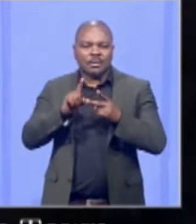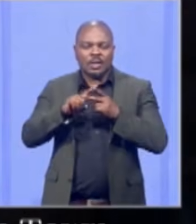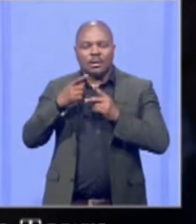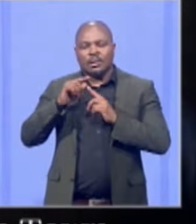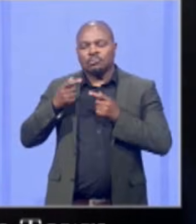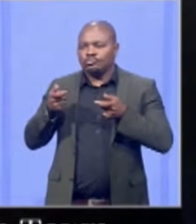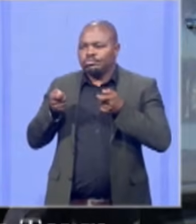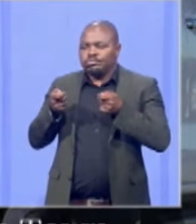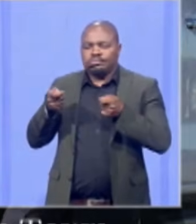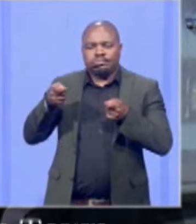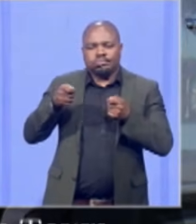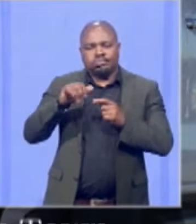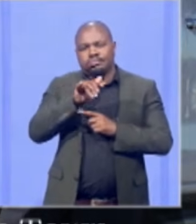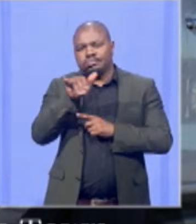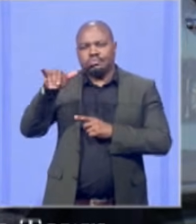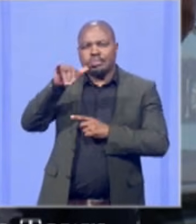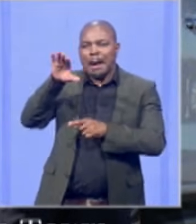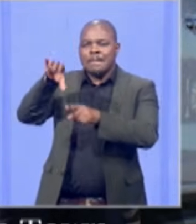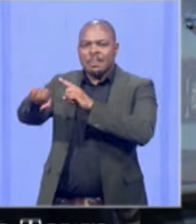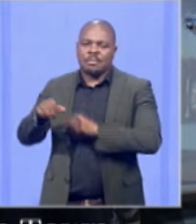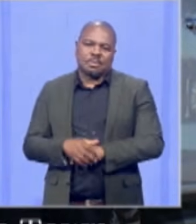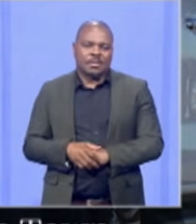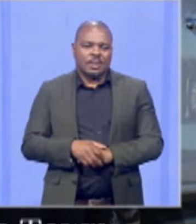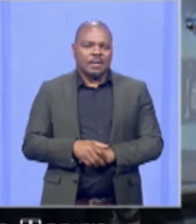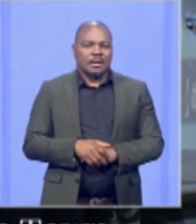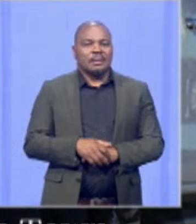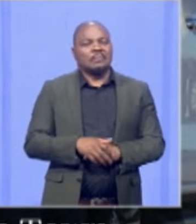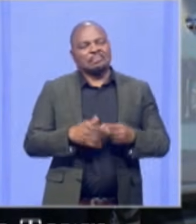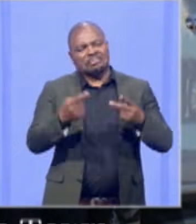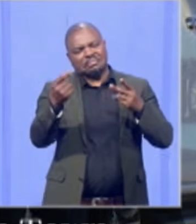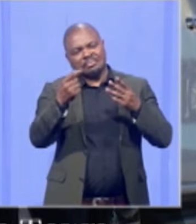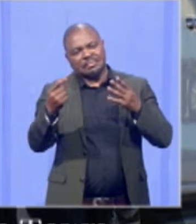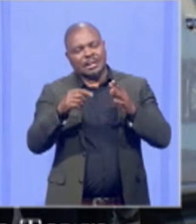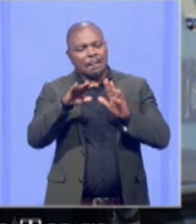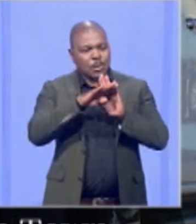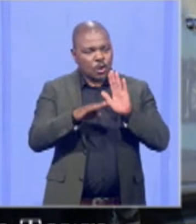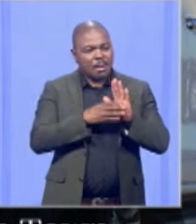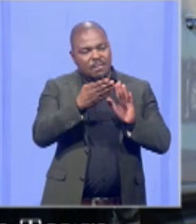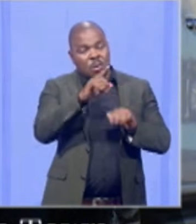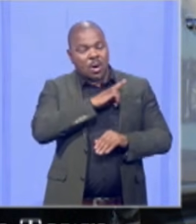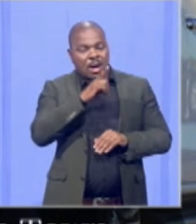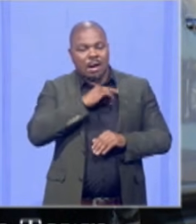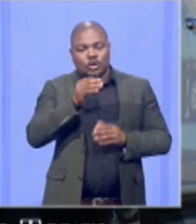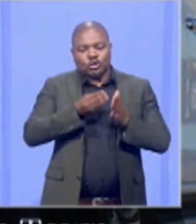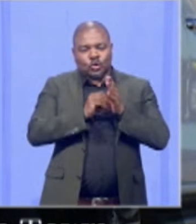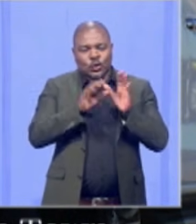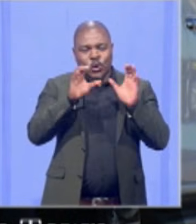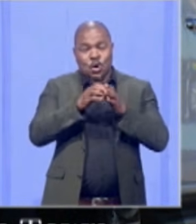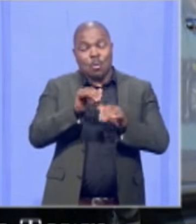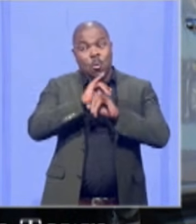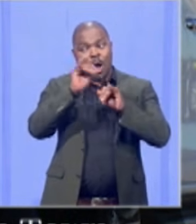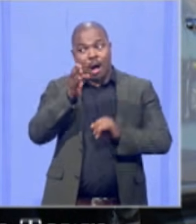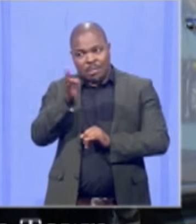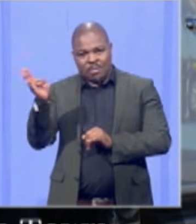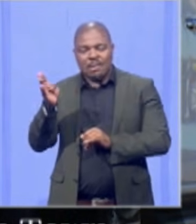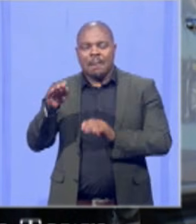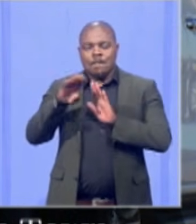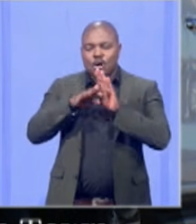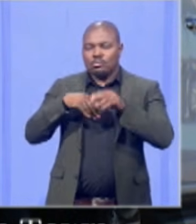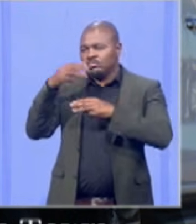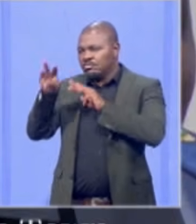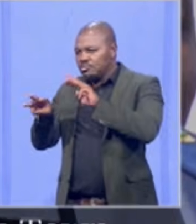drone. Matsholo a le mmalwa a tsweletse kwa dikgaolong tseo ditiragalo tsa digongwana di tlwaelegileng thata kwa go ona. We